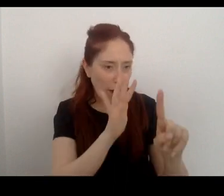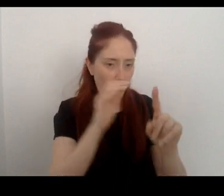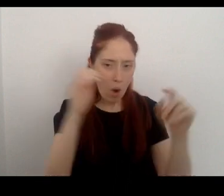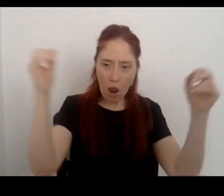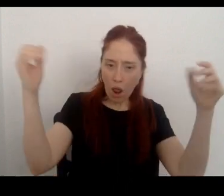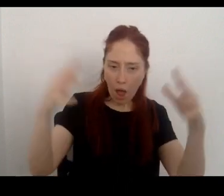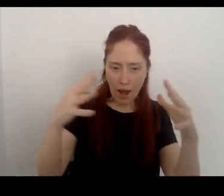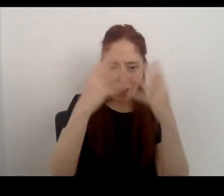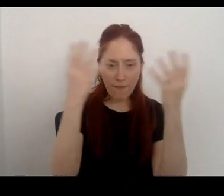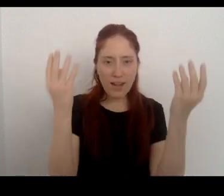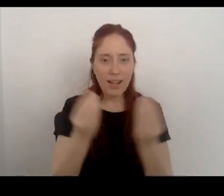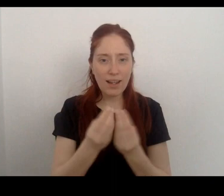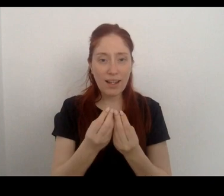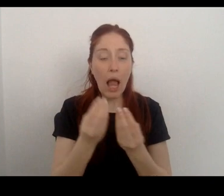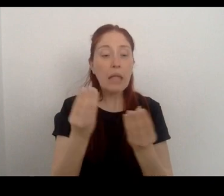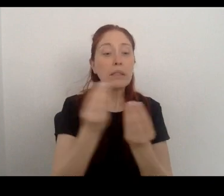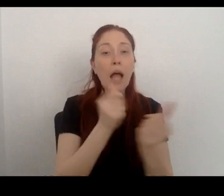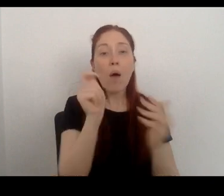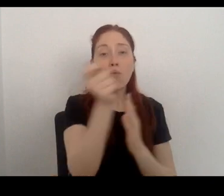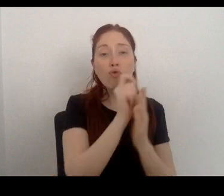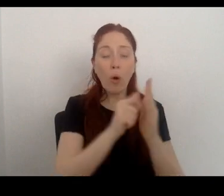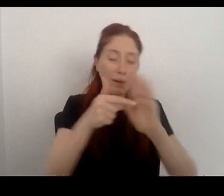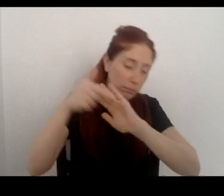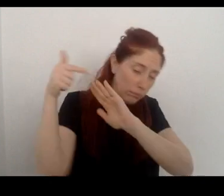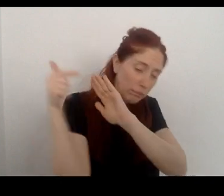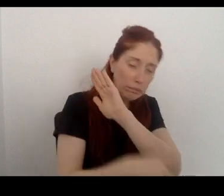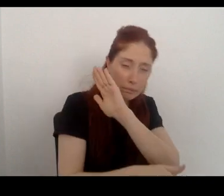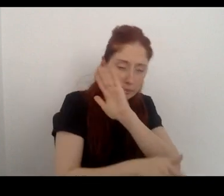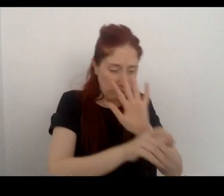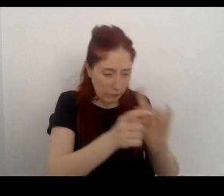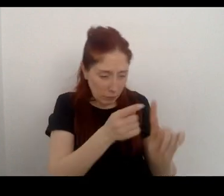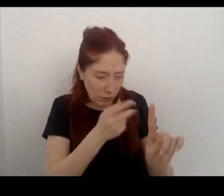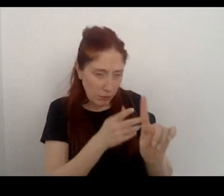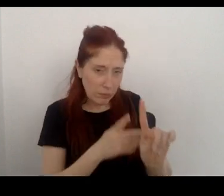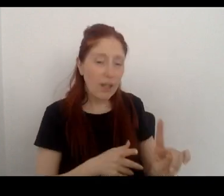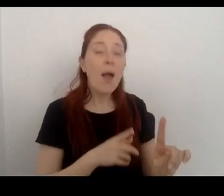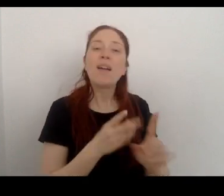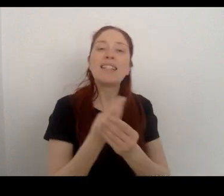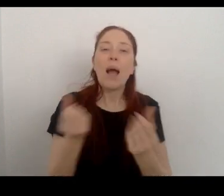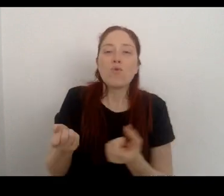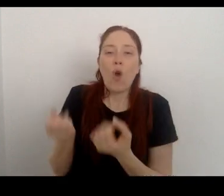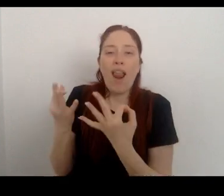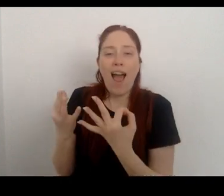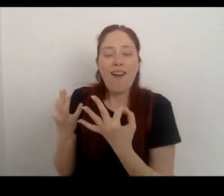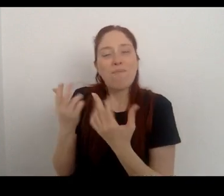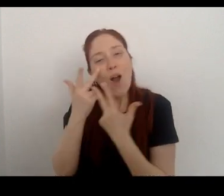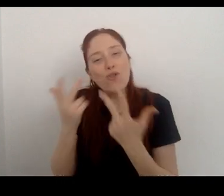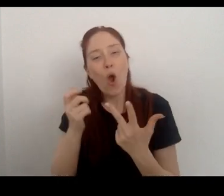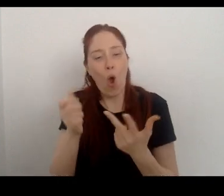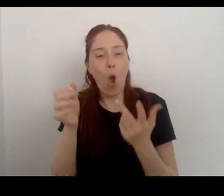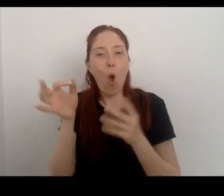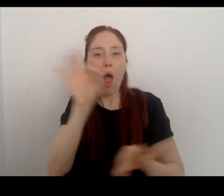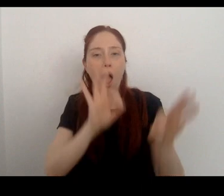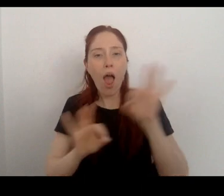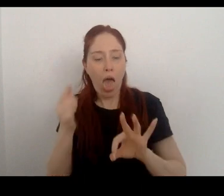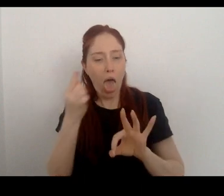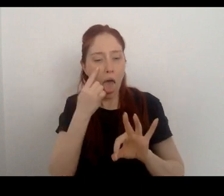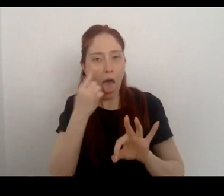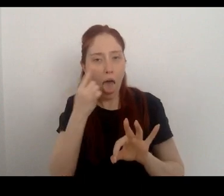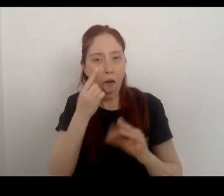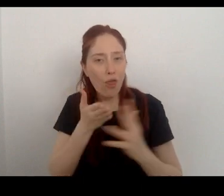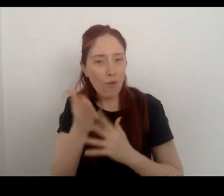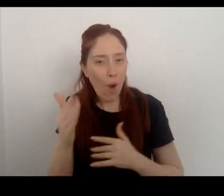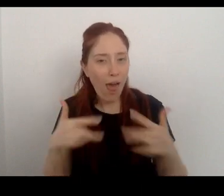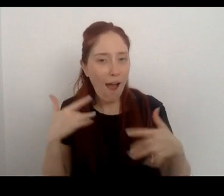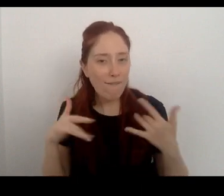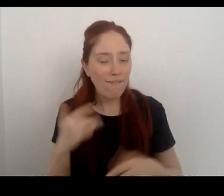detailed, but it gives us a sense of how she was experimenting and exploring. She was very close to her family, and a